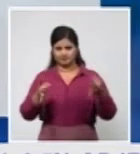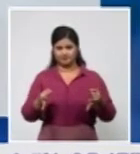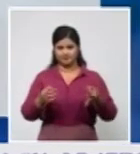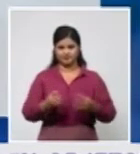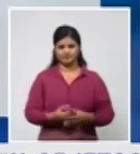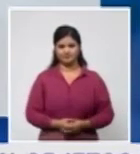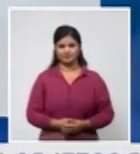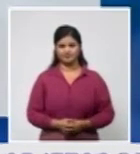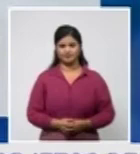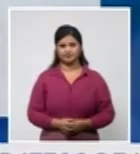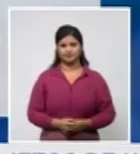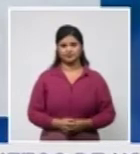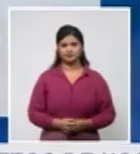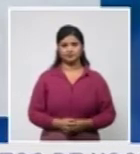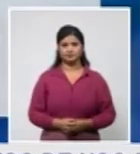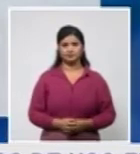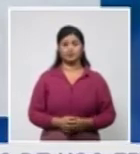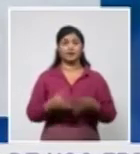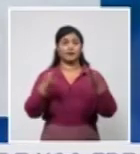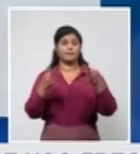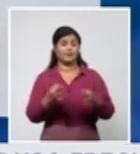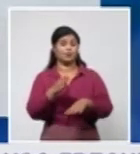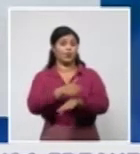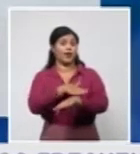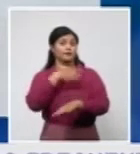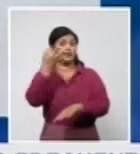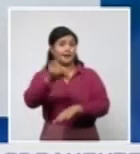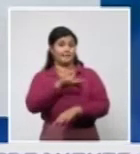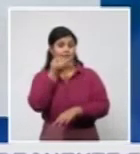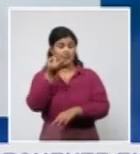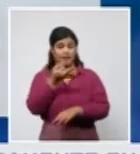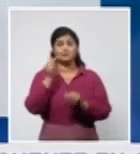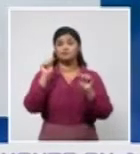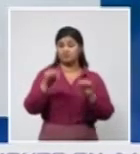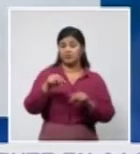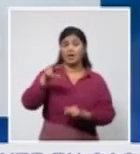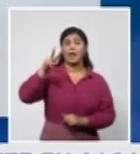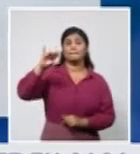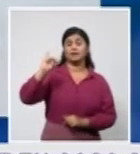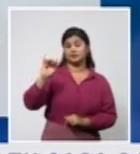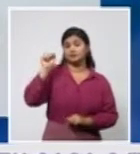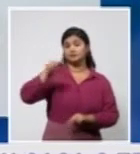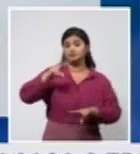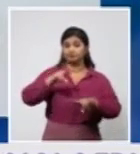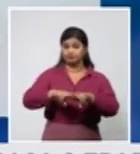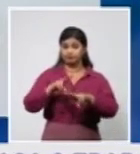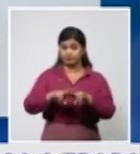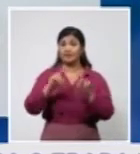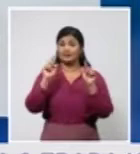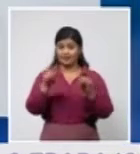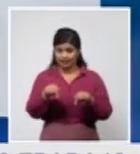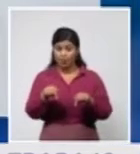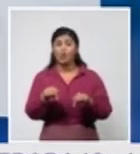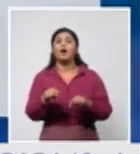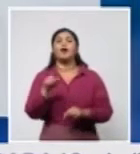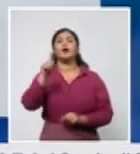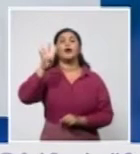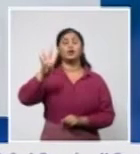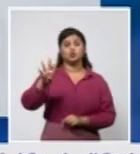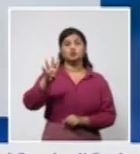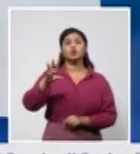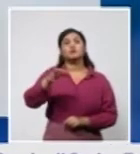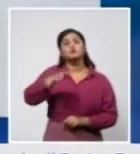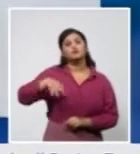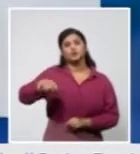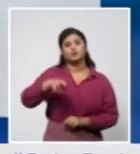of local transmission. As I was saying, 26 cases are from Havana, 14 from La Lisa,